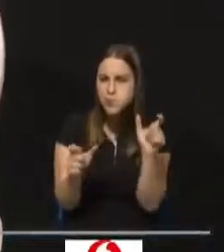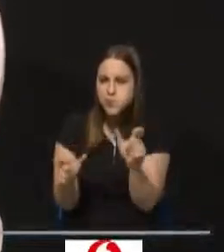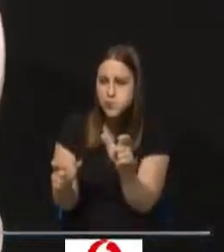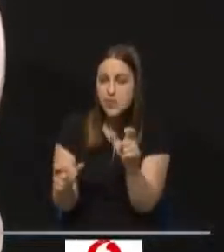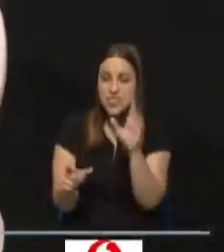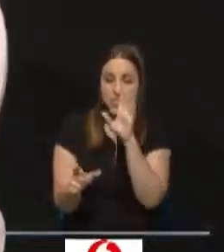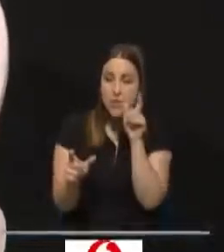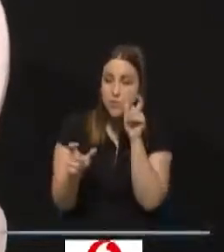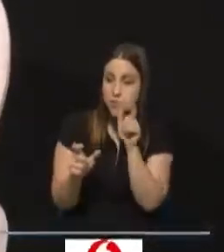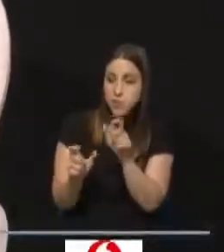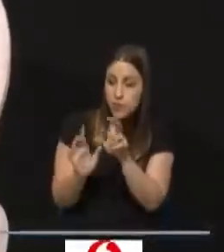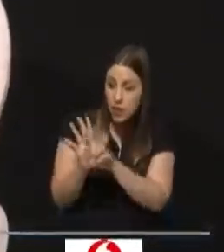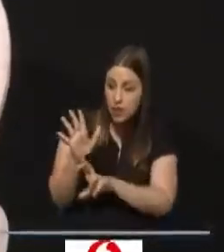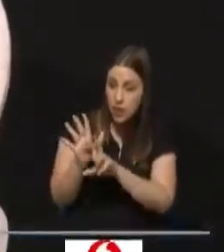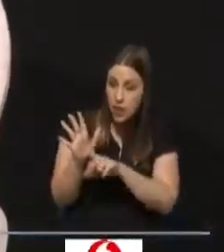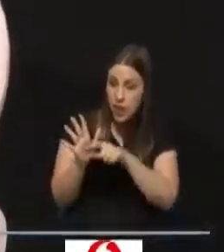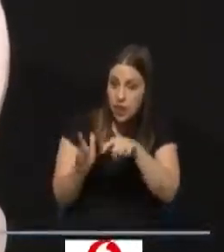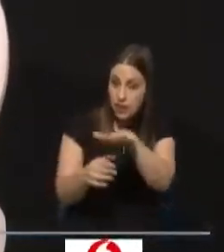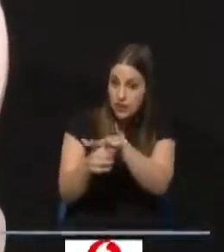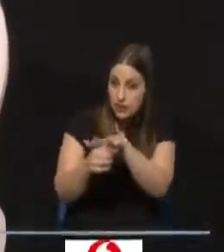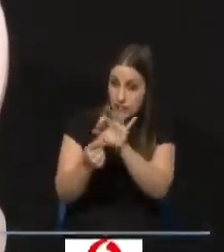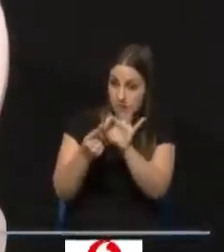regulation and